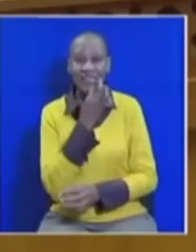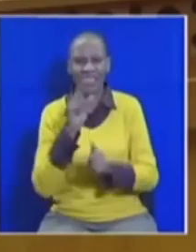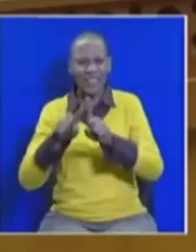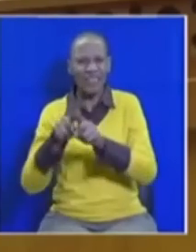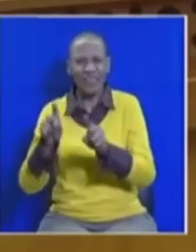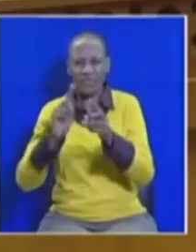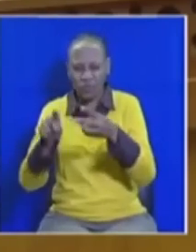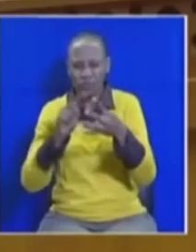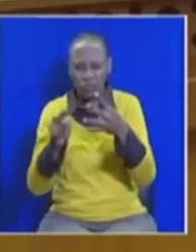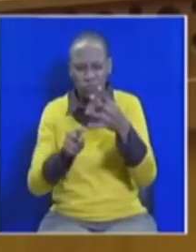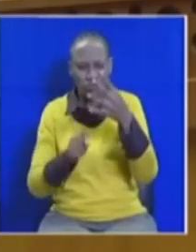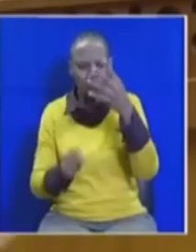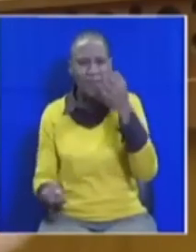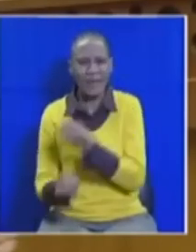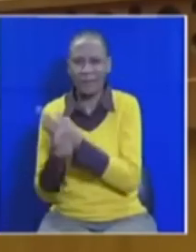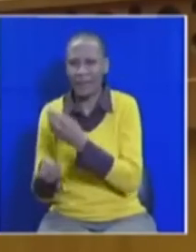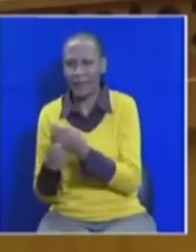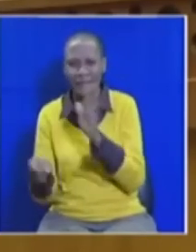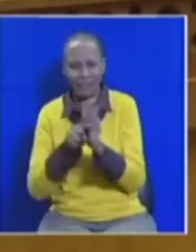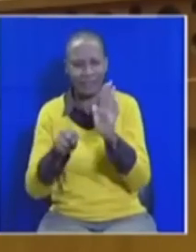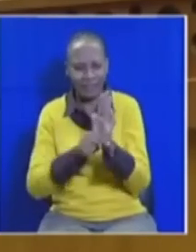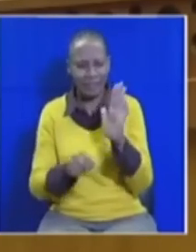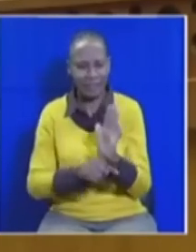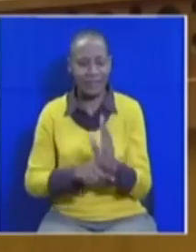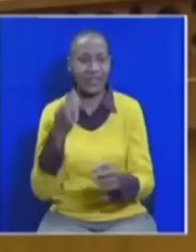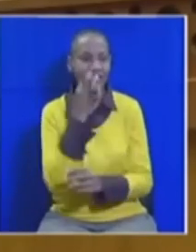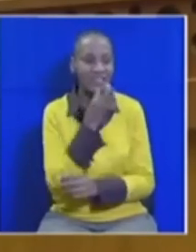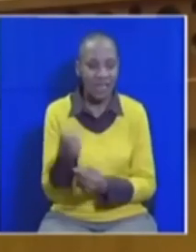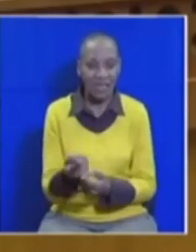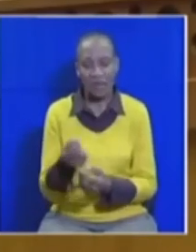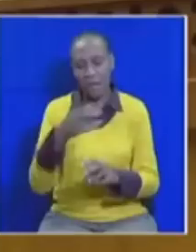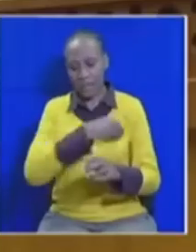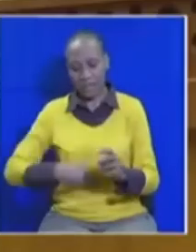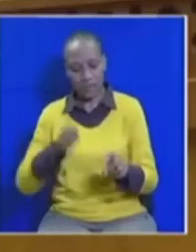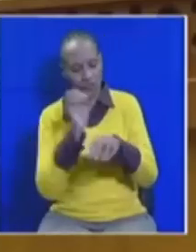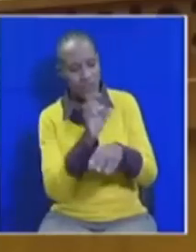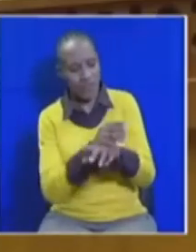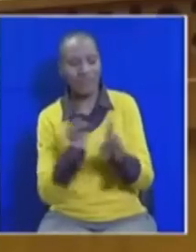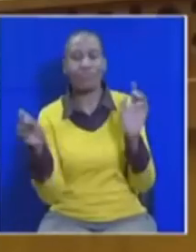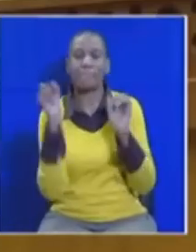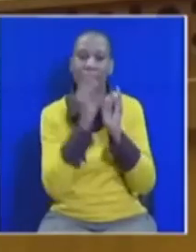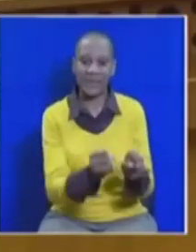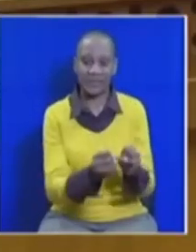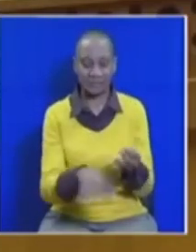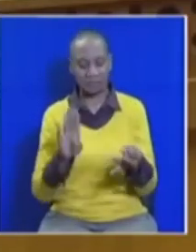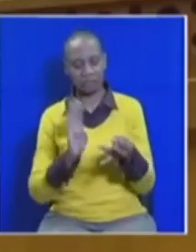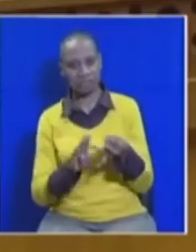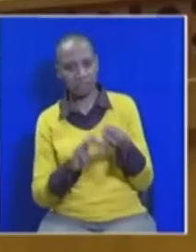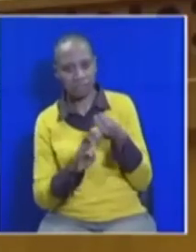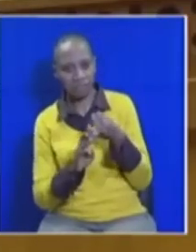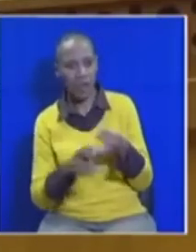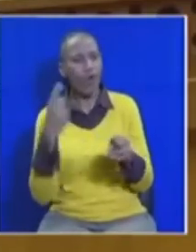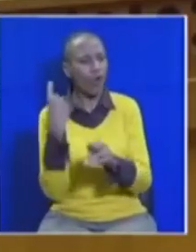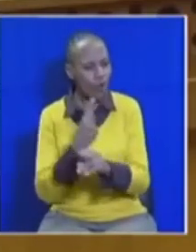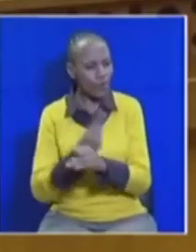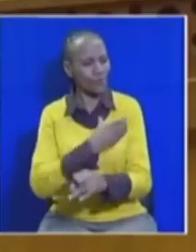misunderstanding. They said the president was badly advised. They said he was always going to